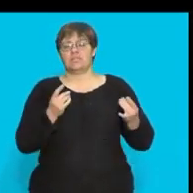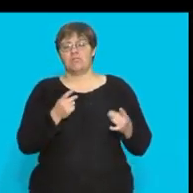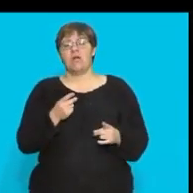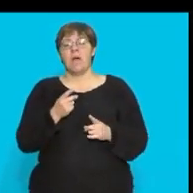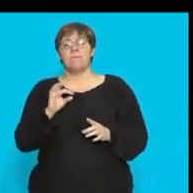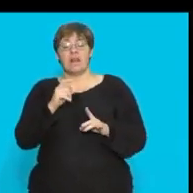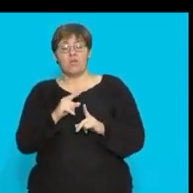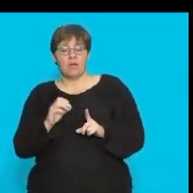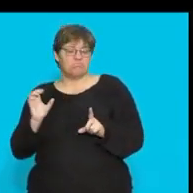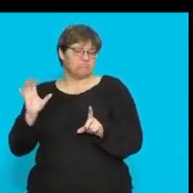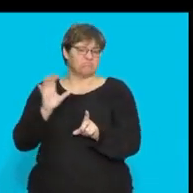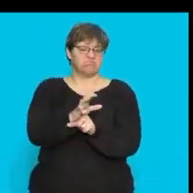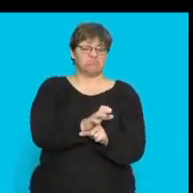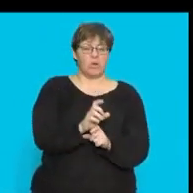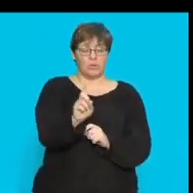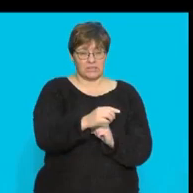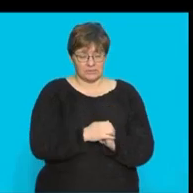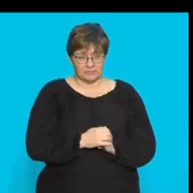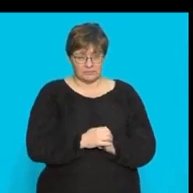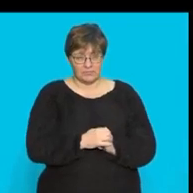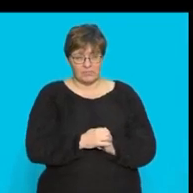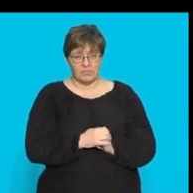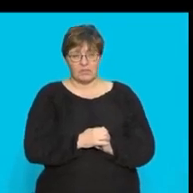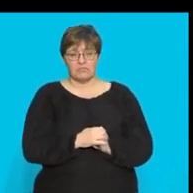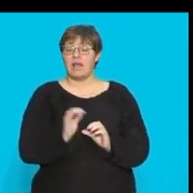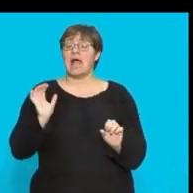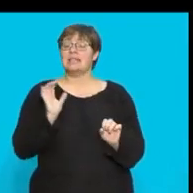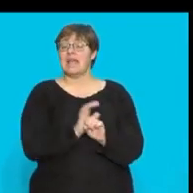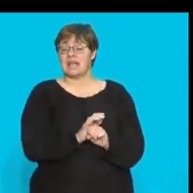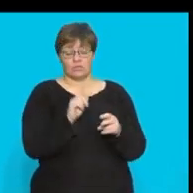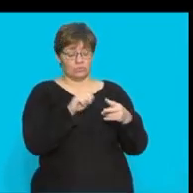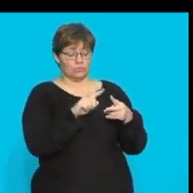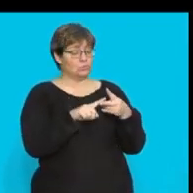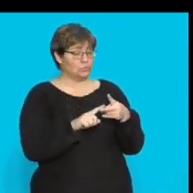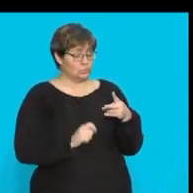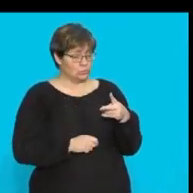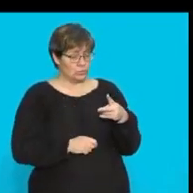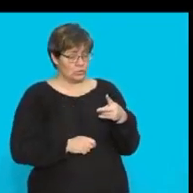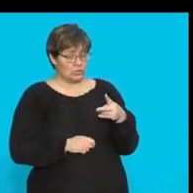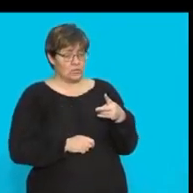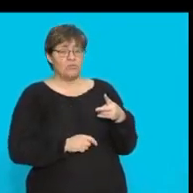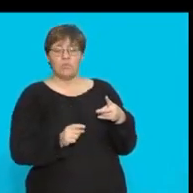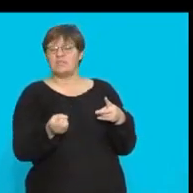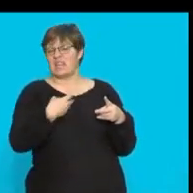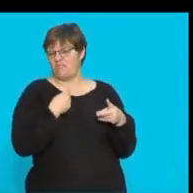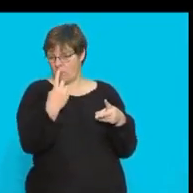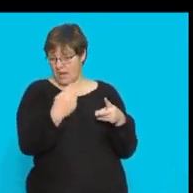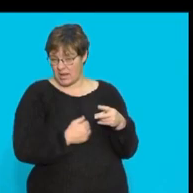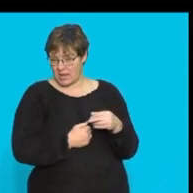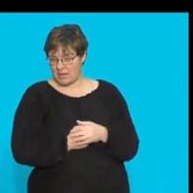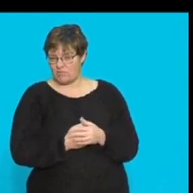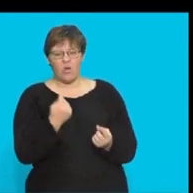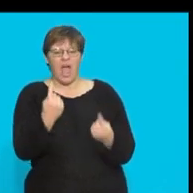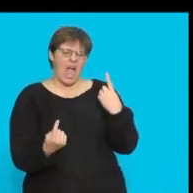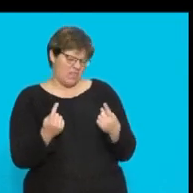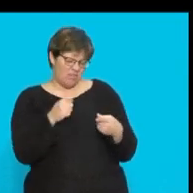the malaria parasite attacks. Right, we know that it attacks two tissues, so obviously we would